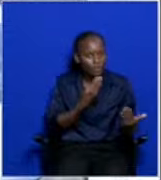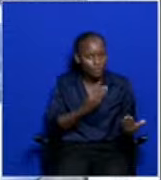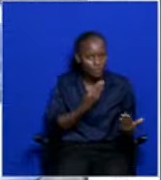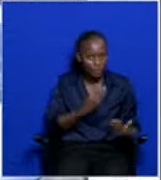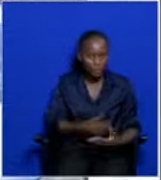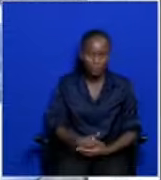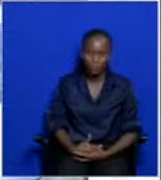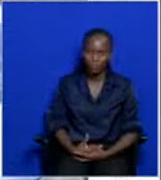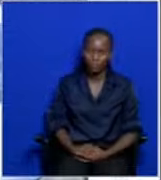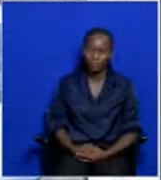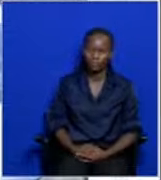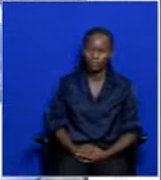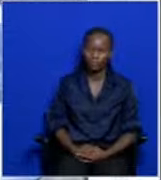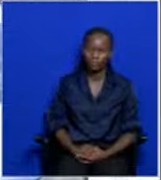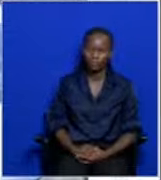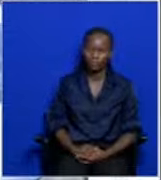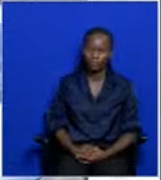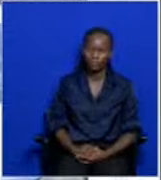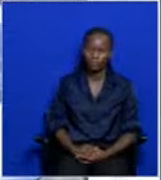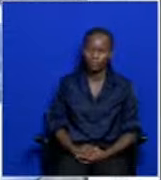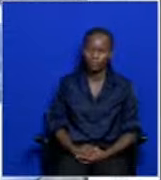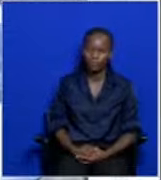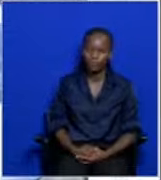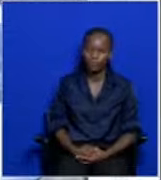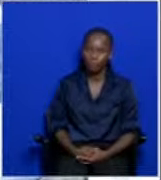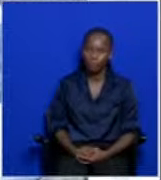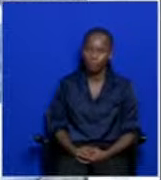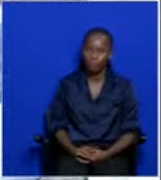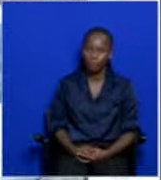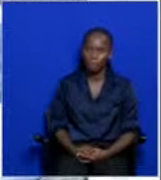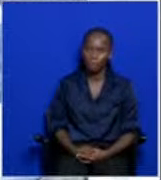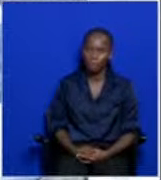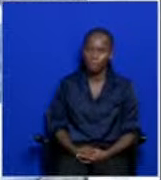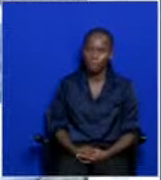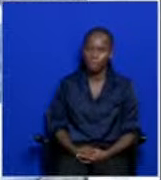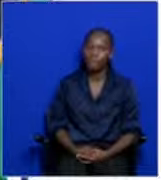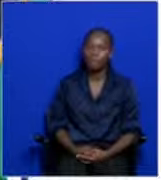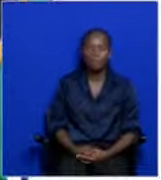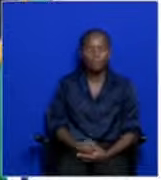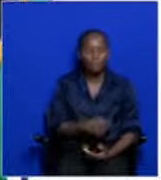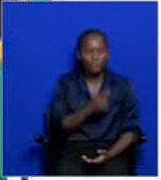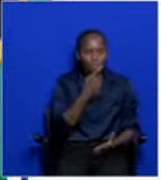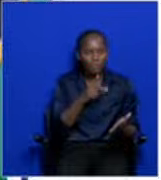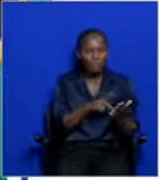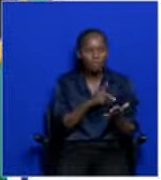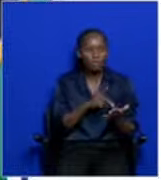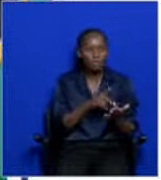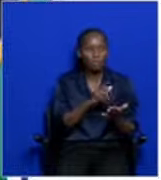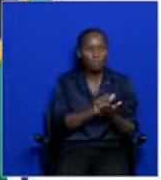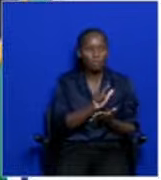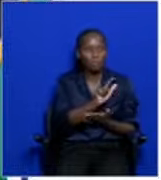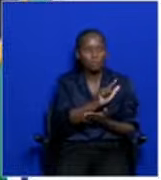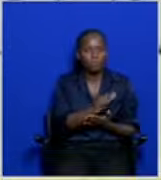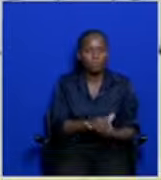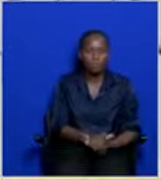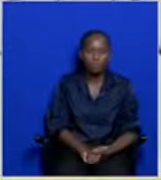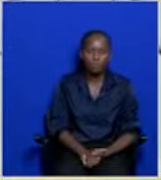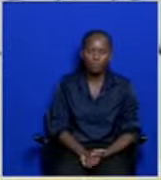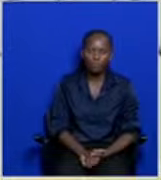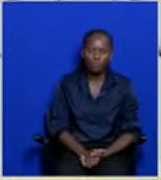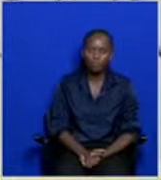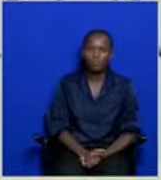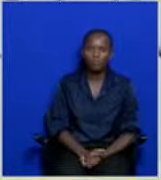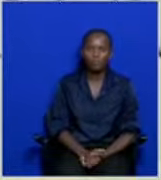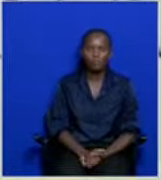You then, at page 17, explain the current status of this matter. from